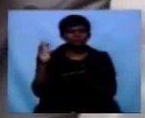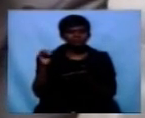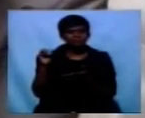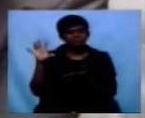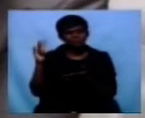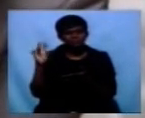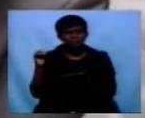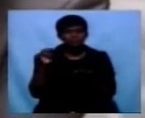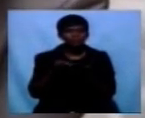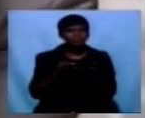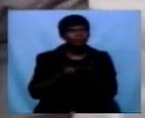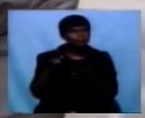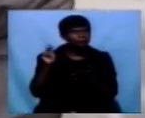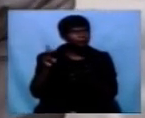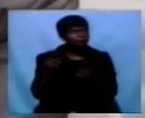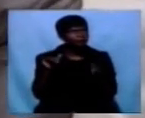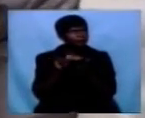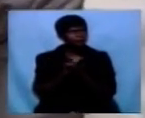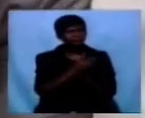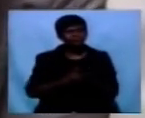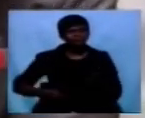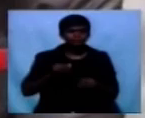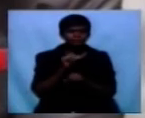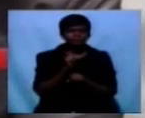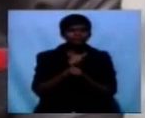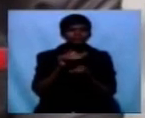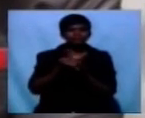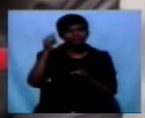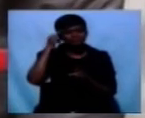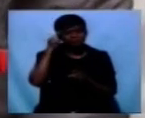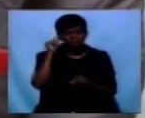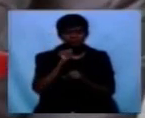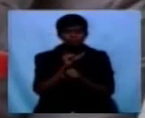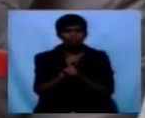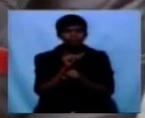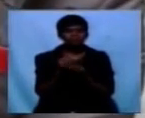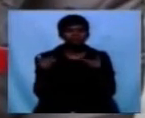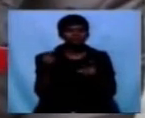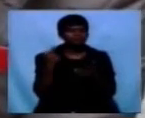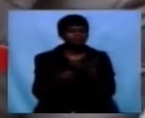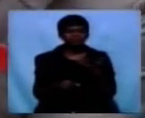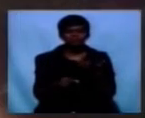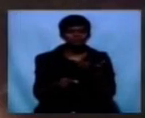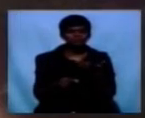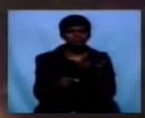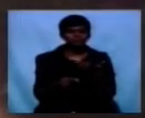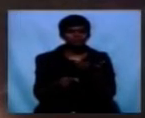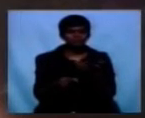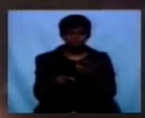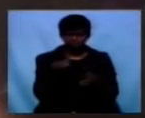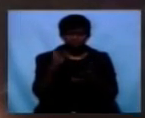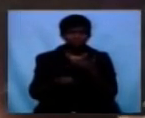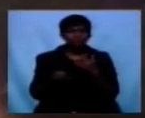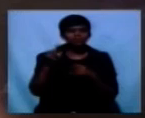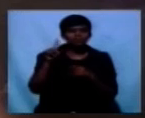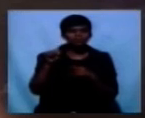70 million. I think that is a serious commitment on the part of government. Before we move out of roads, I want you to deal with the issue of tolling,